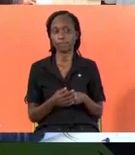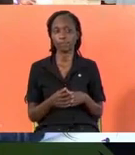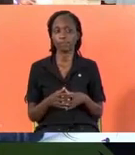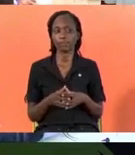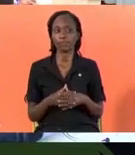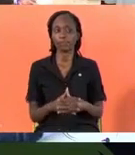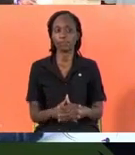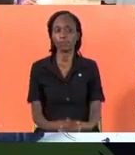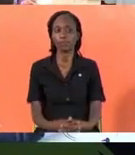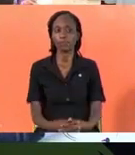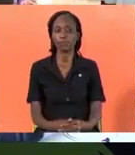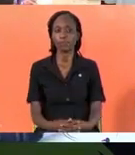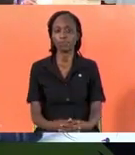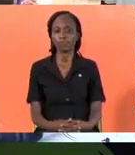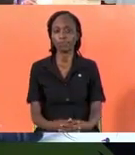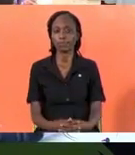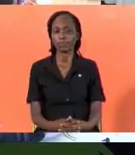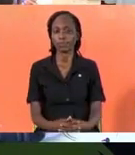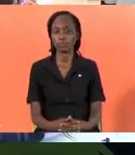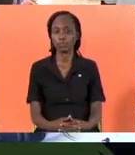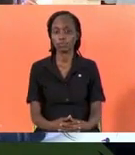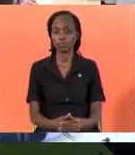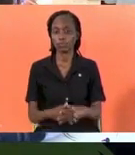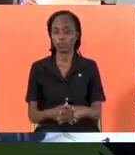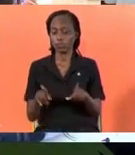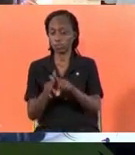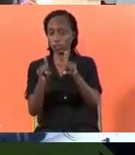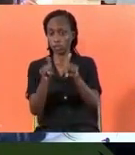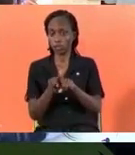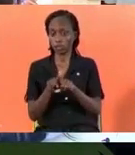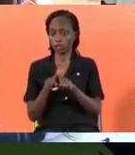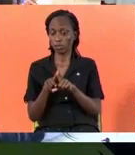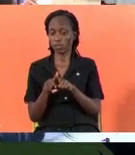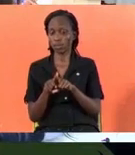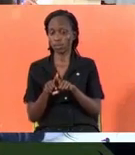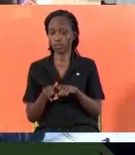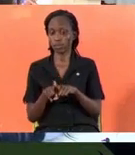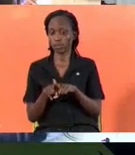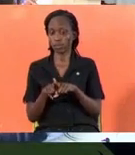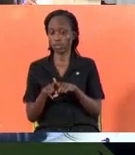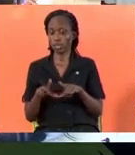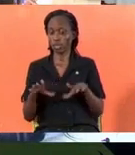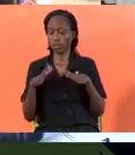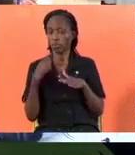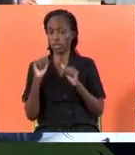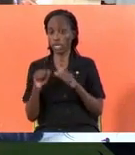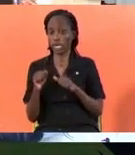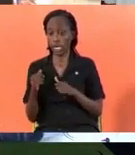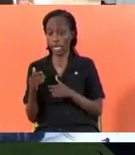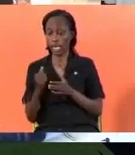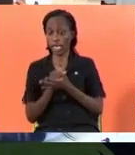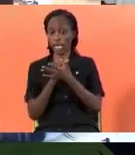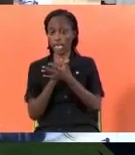published, but also the sources that can help the journalists have